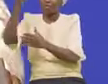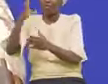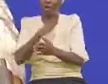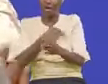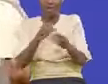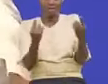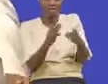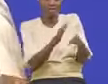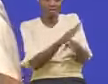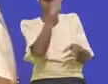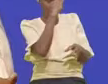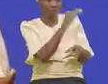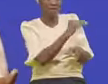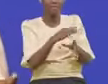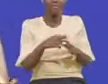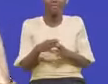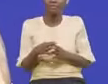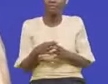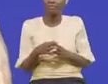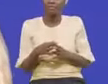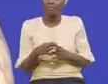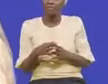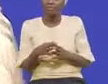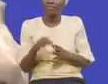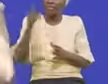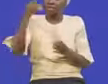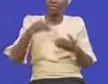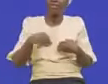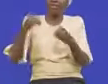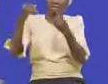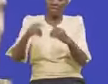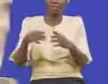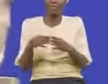Avoulela le mao kule, nouvan la o dome. Eva,